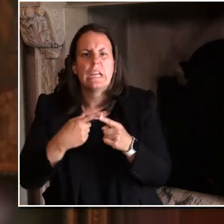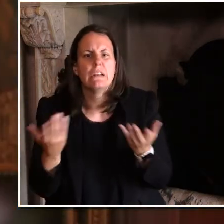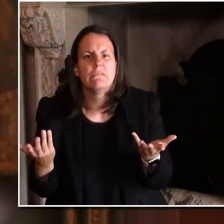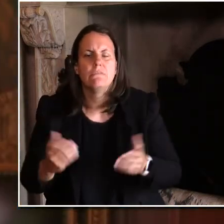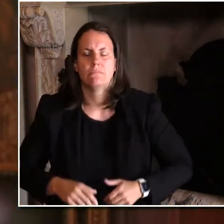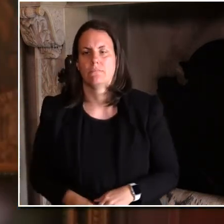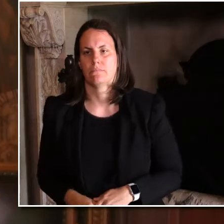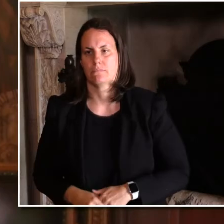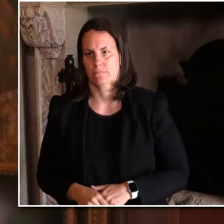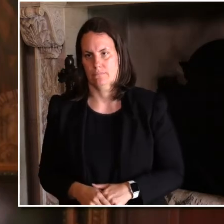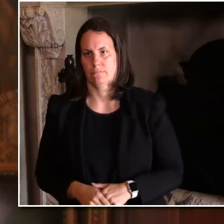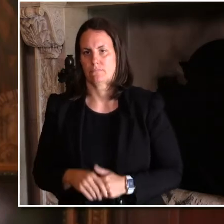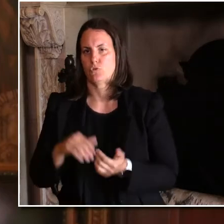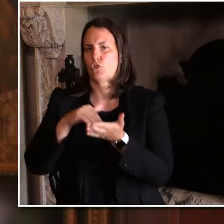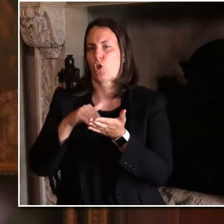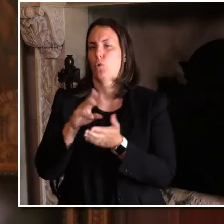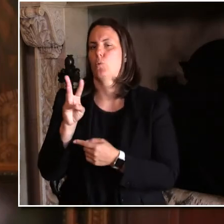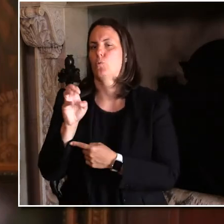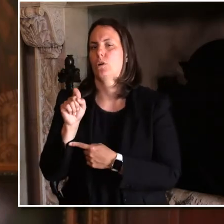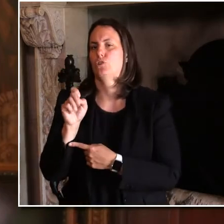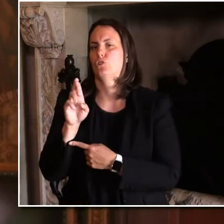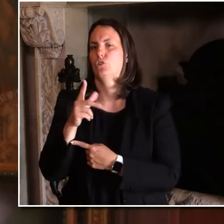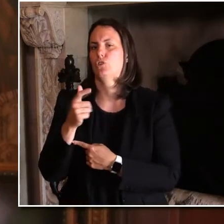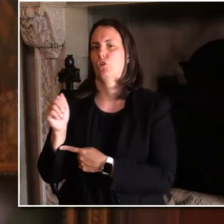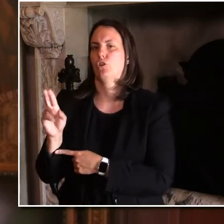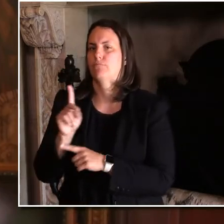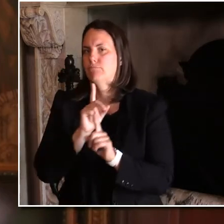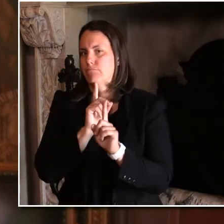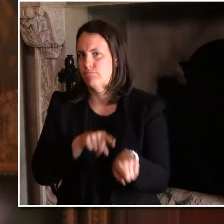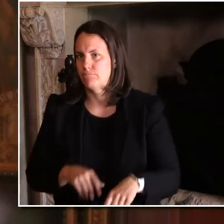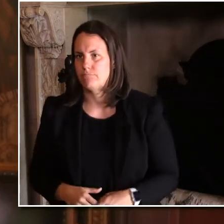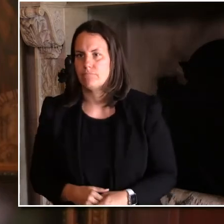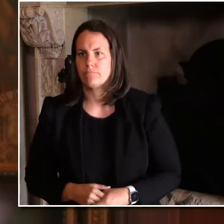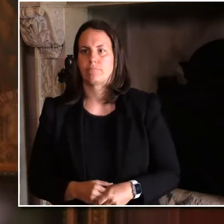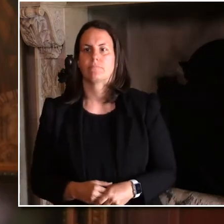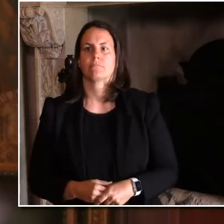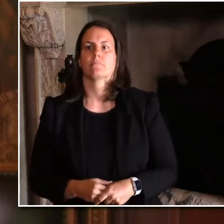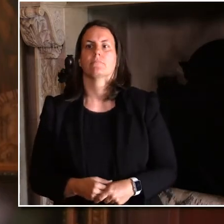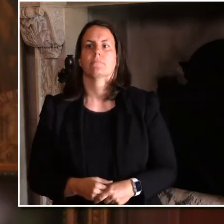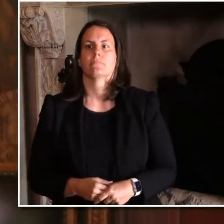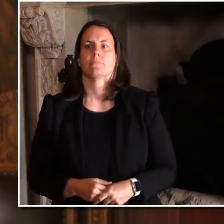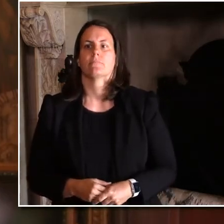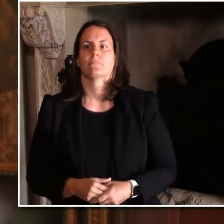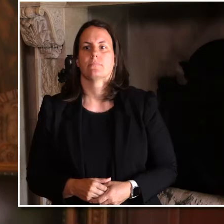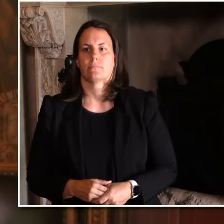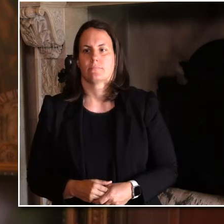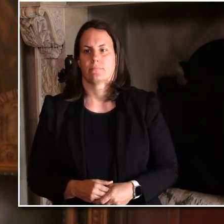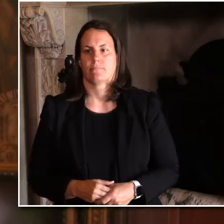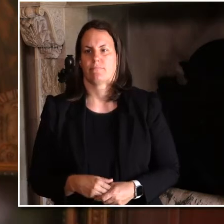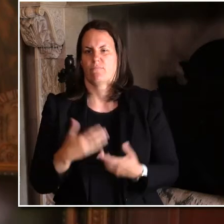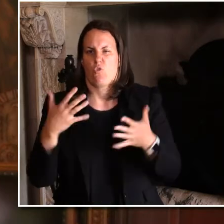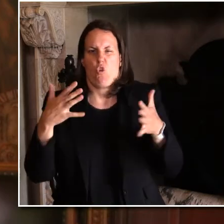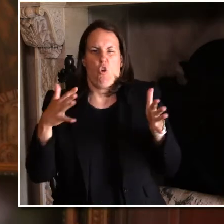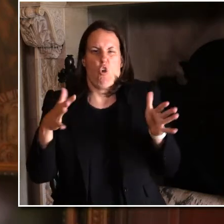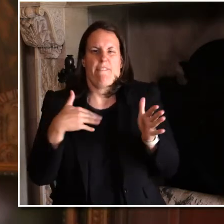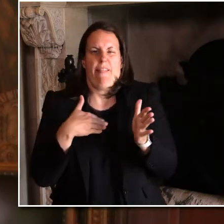have already participated in the SHOW study in one of the previous waves. And